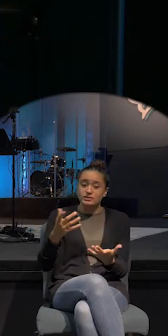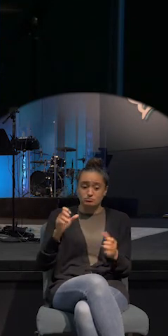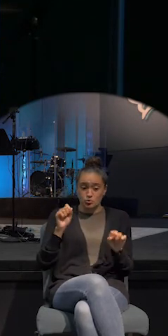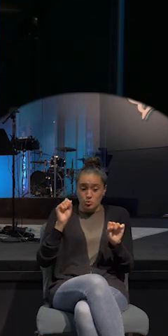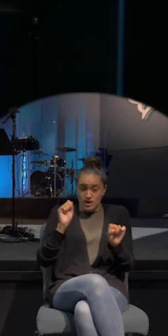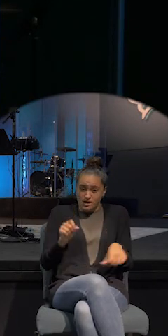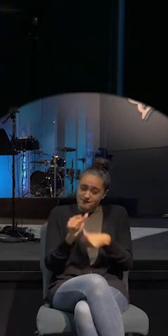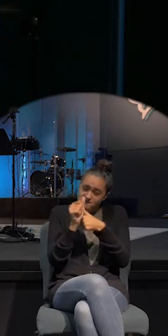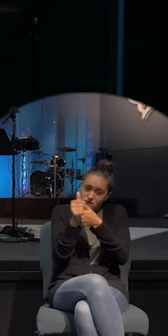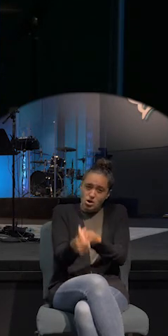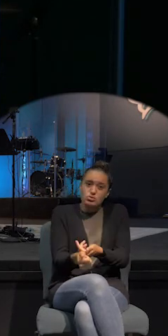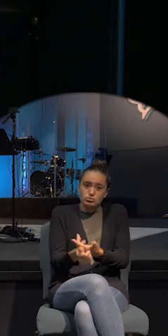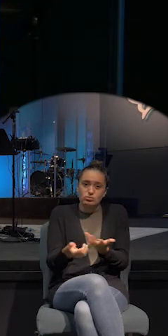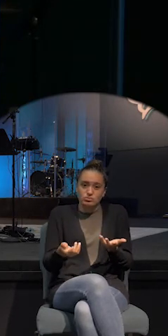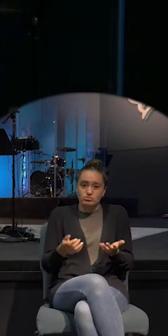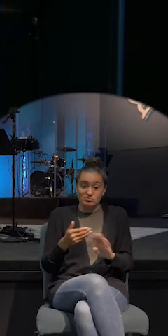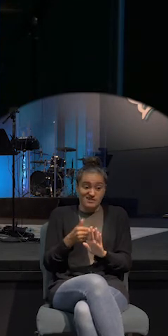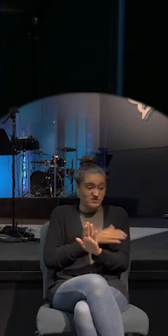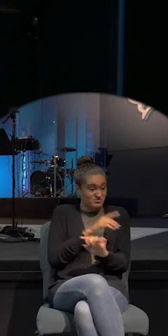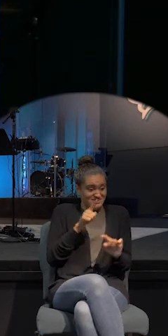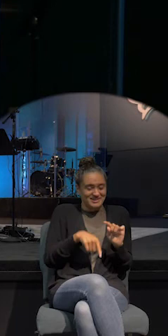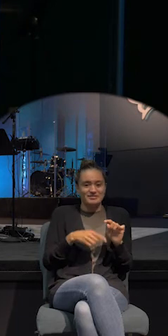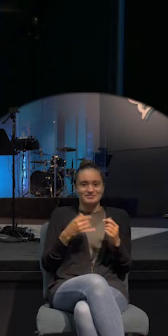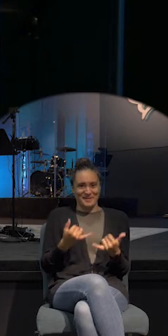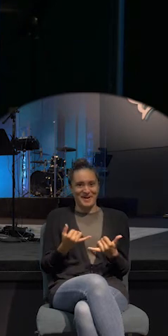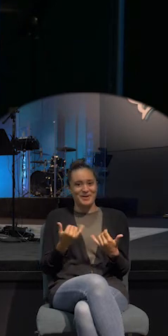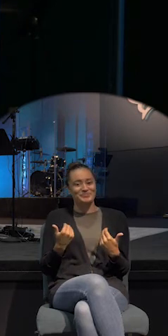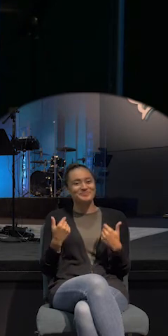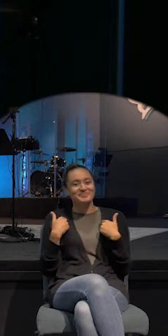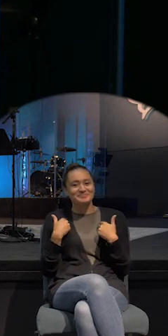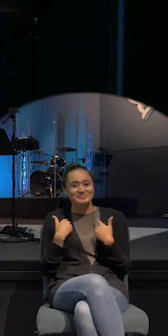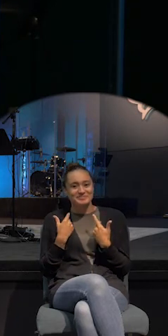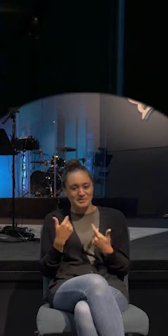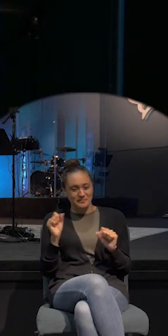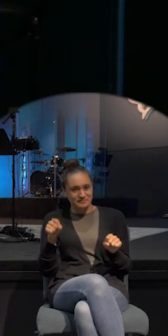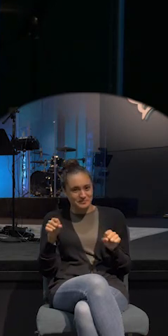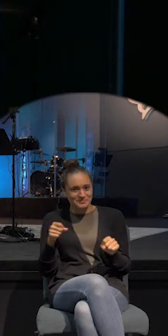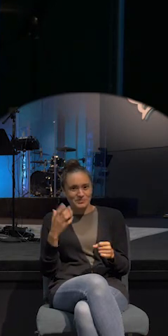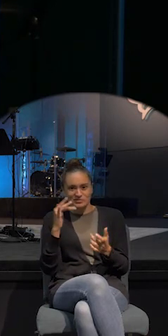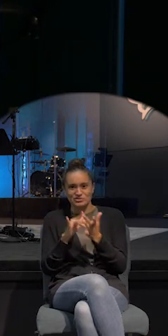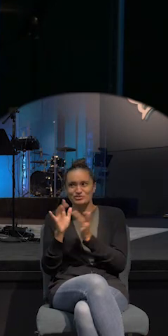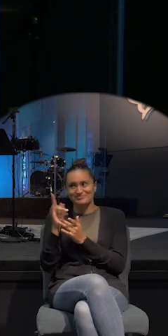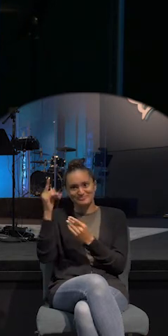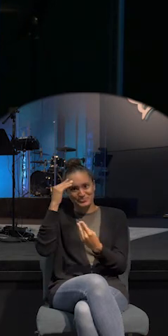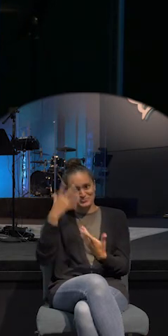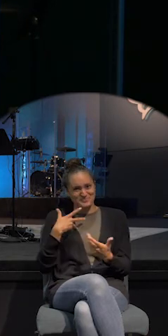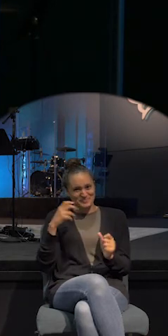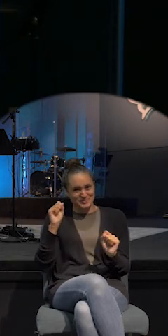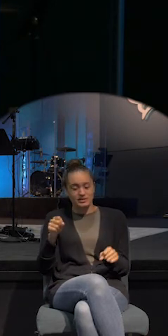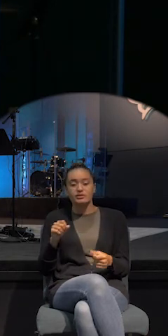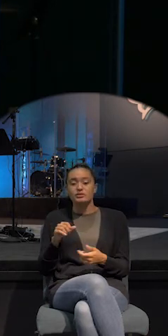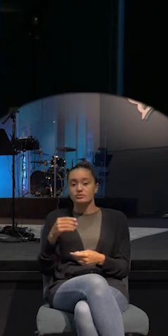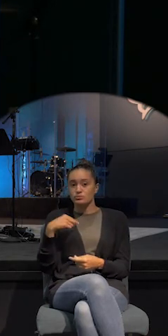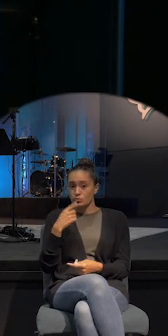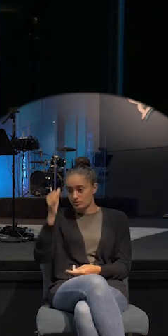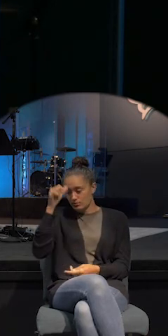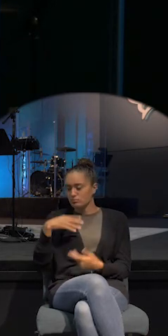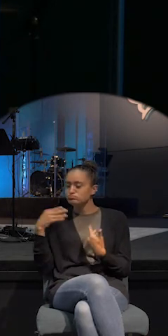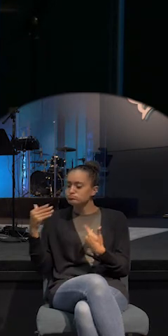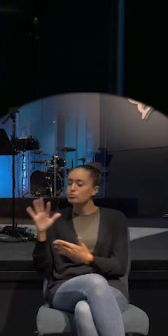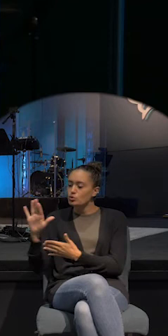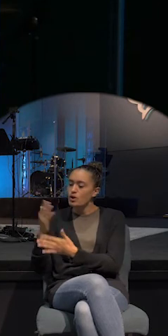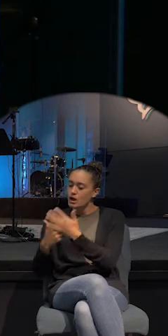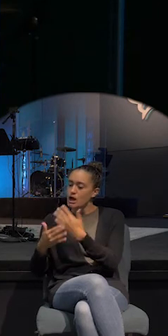perform that which is commanded. And he said to that man, stretch out your hand. And that man did the